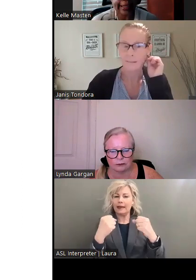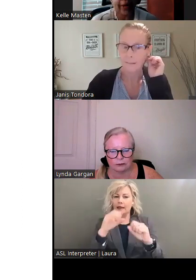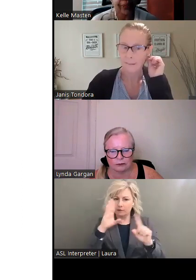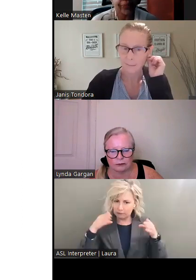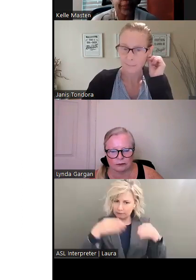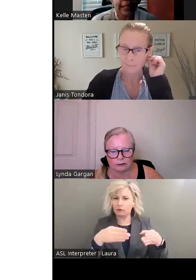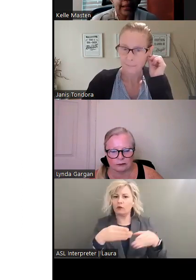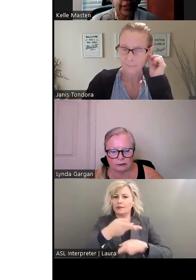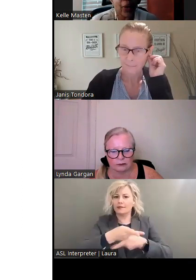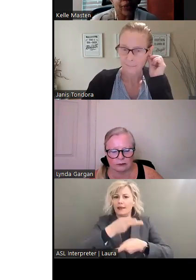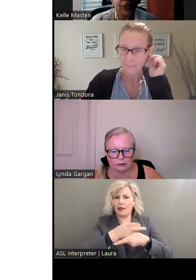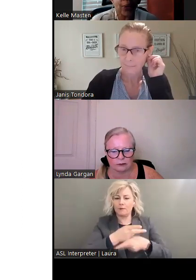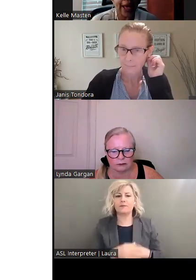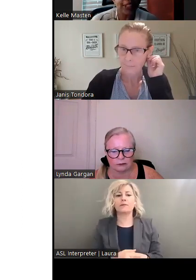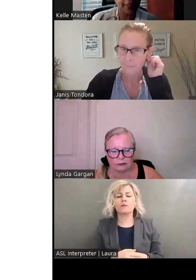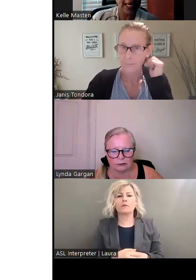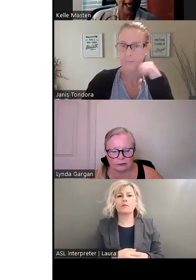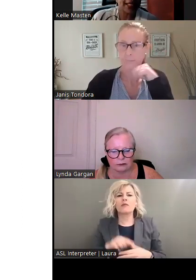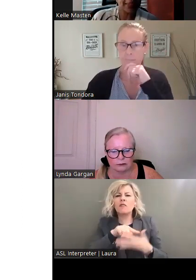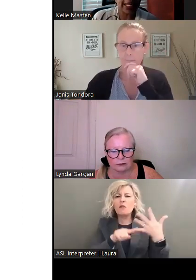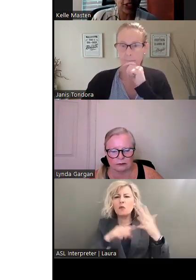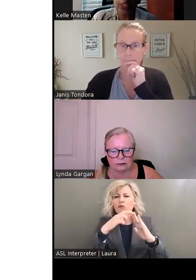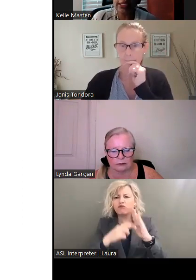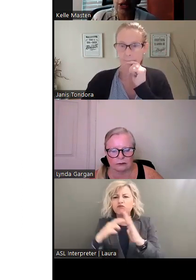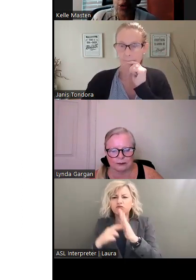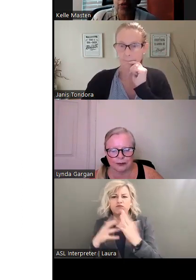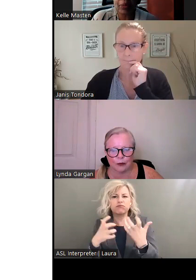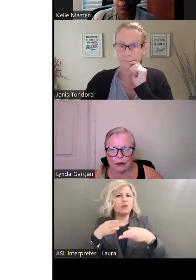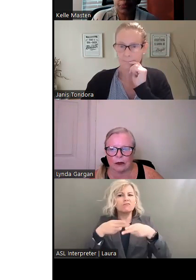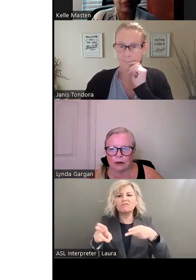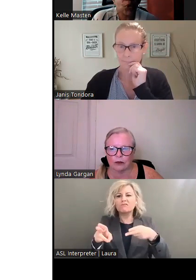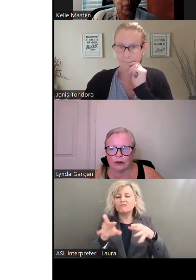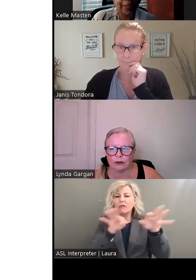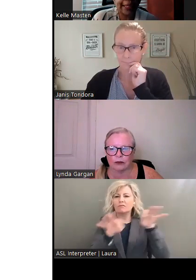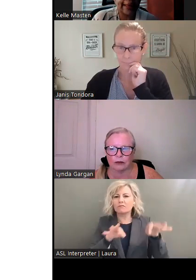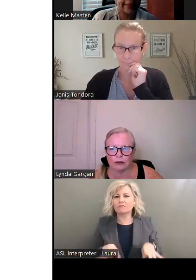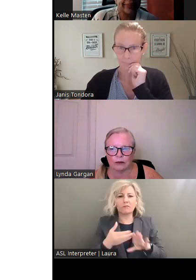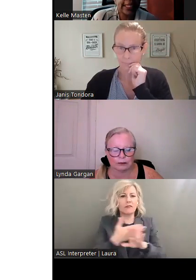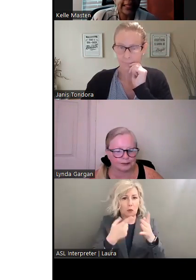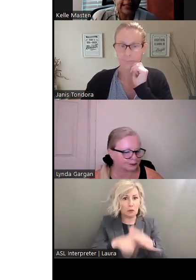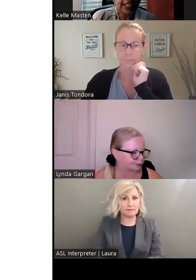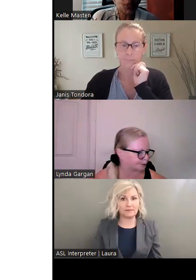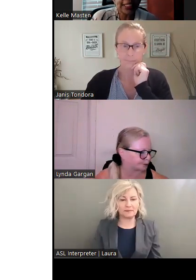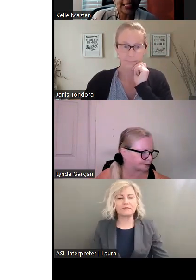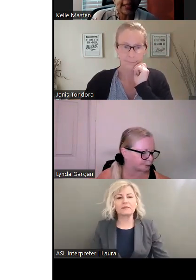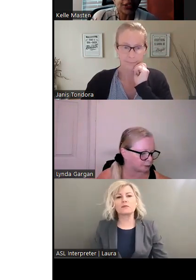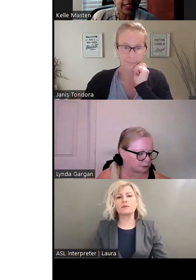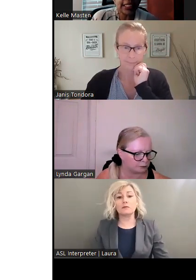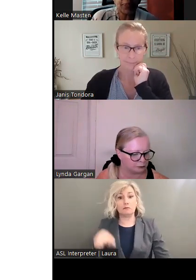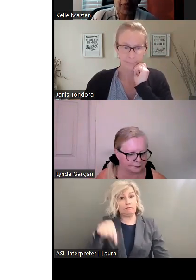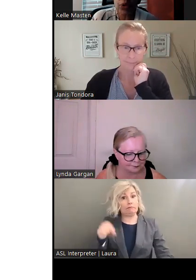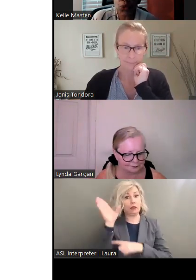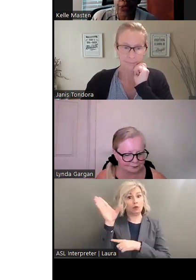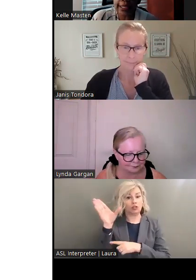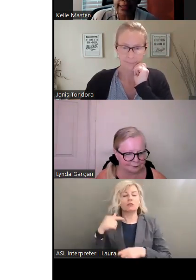Recovery-Oriented Care. There are a few housekeeping items I'd like to quickly go over before we begin. This presentation